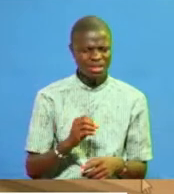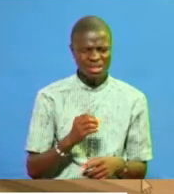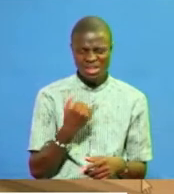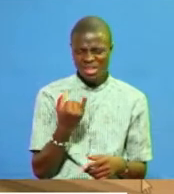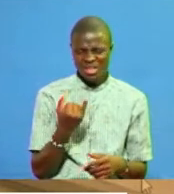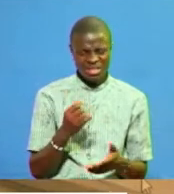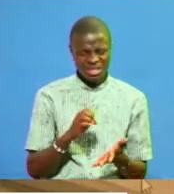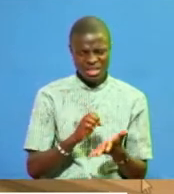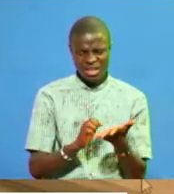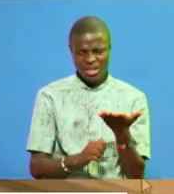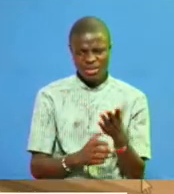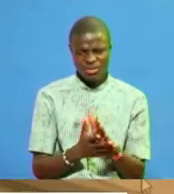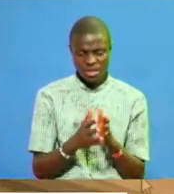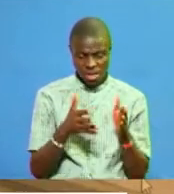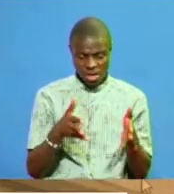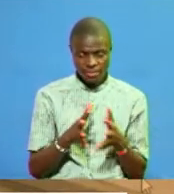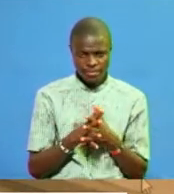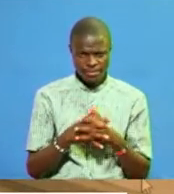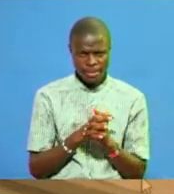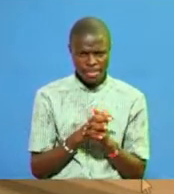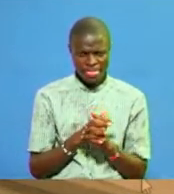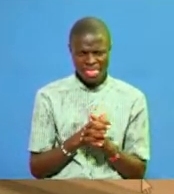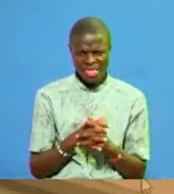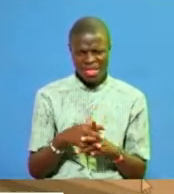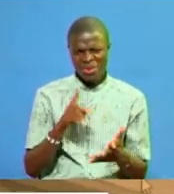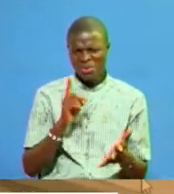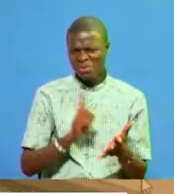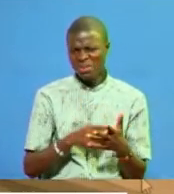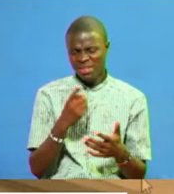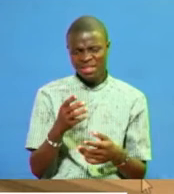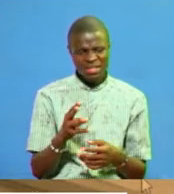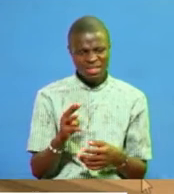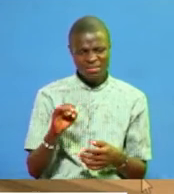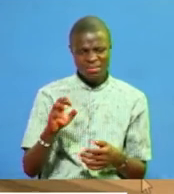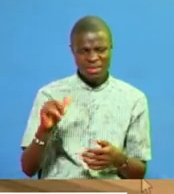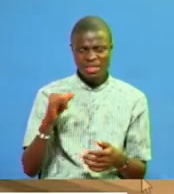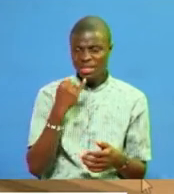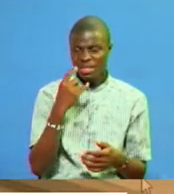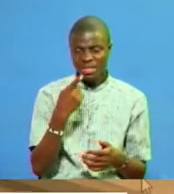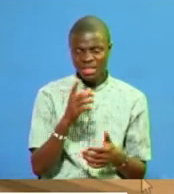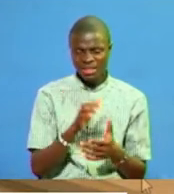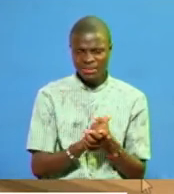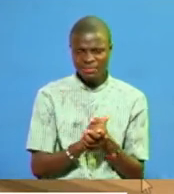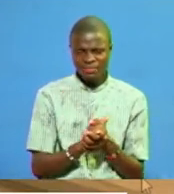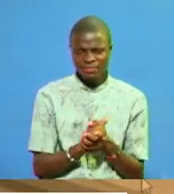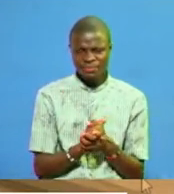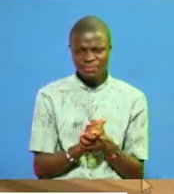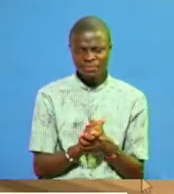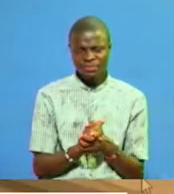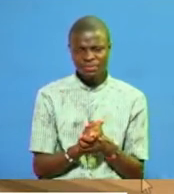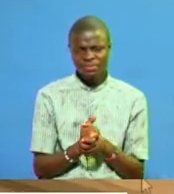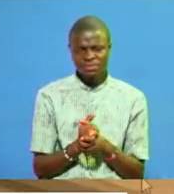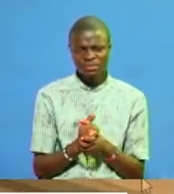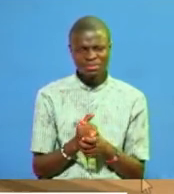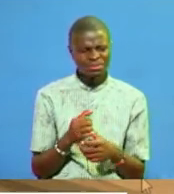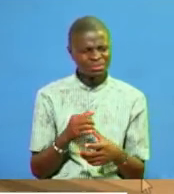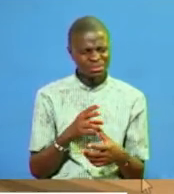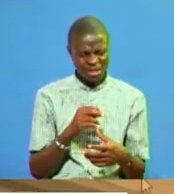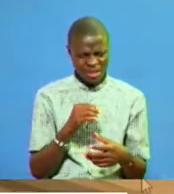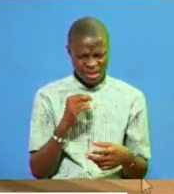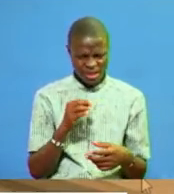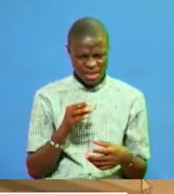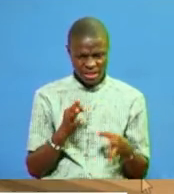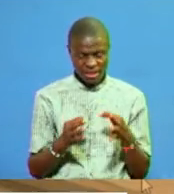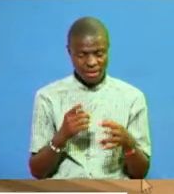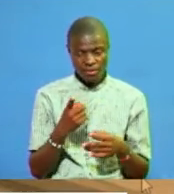products or services. So what this means is that if you're using a fiat currency as a long-term way